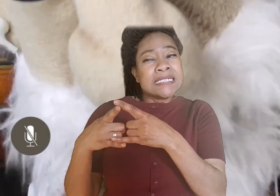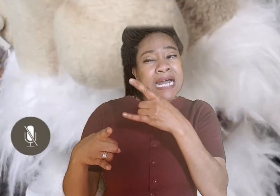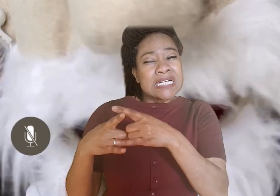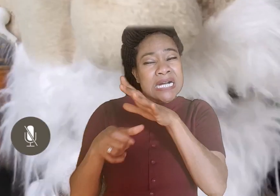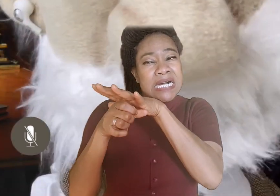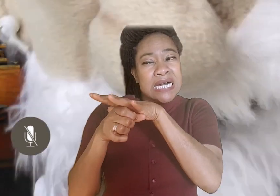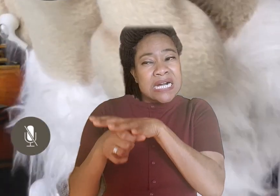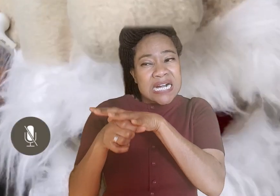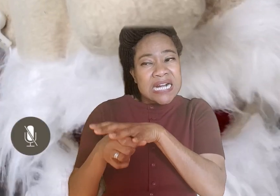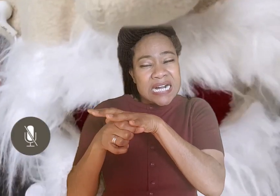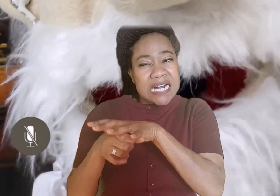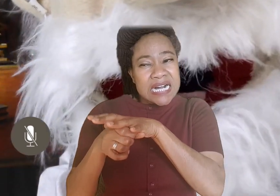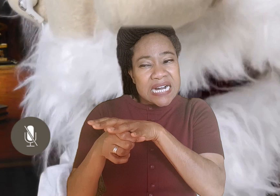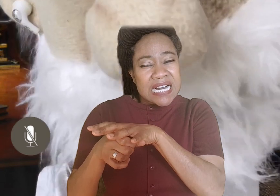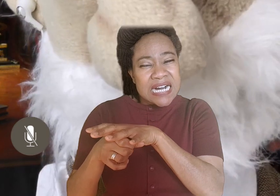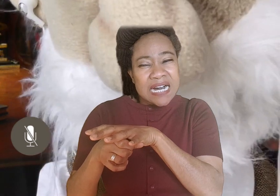of innocence of